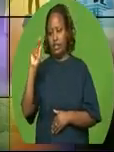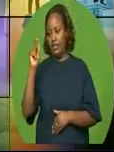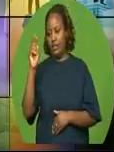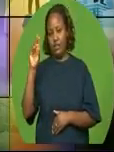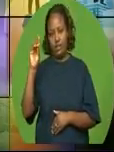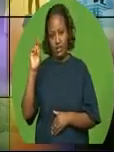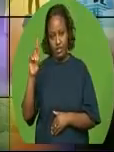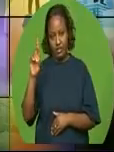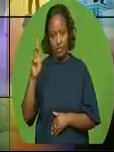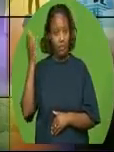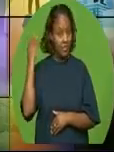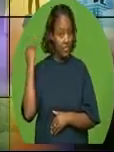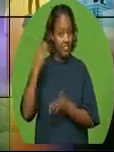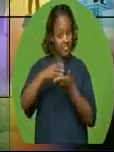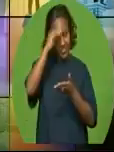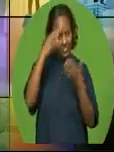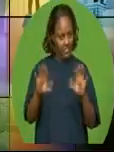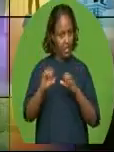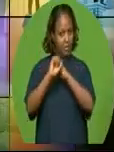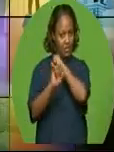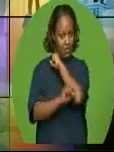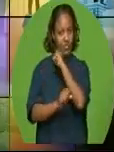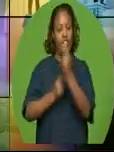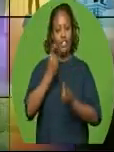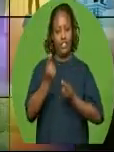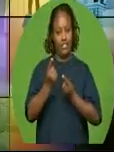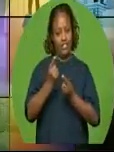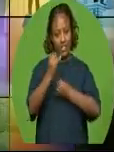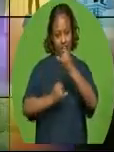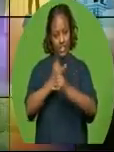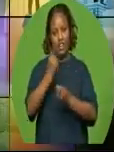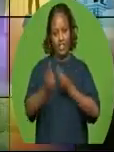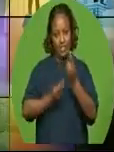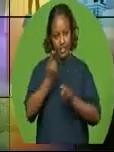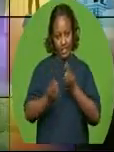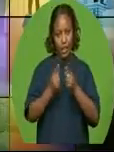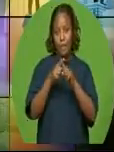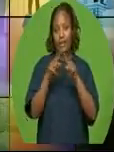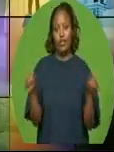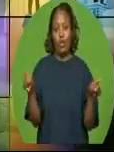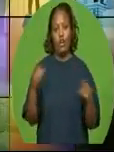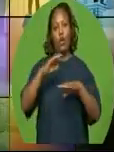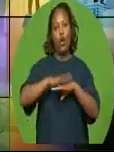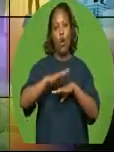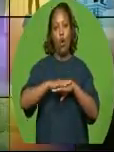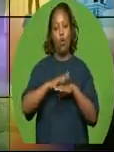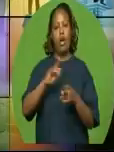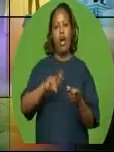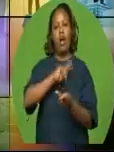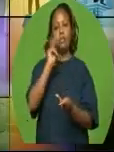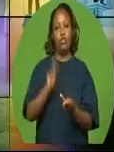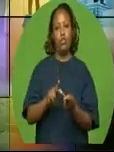the previous lesson, we learnt about the basis of international trade, particularly